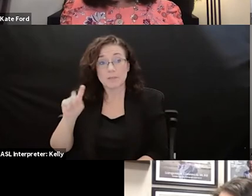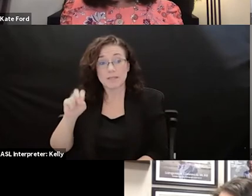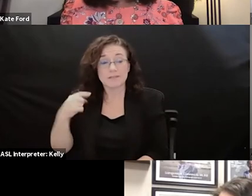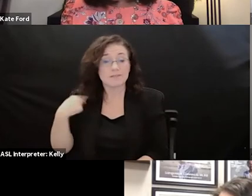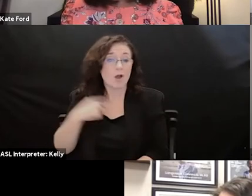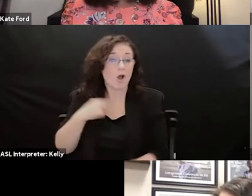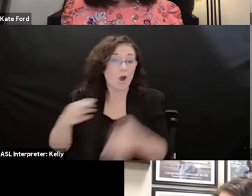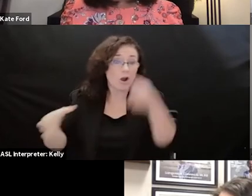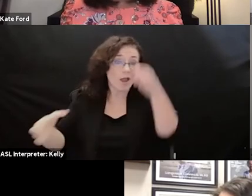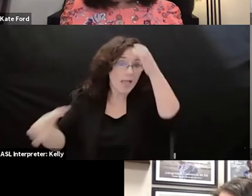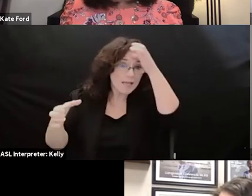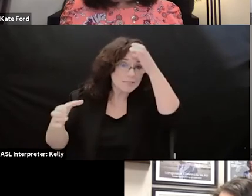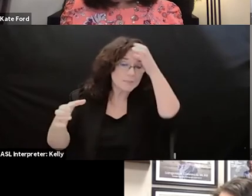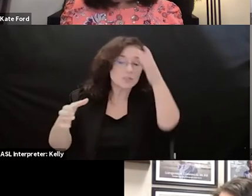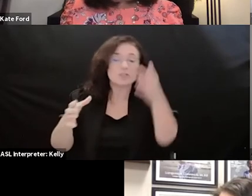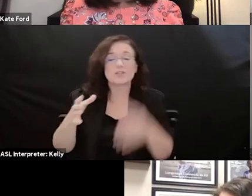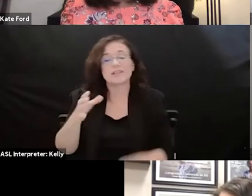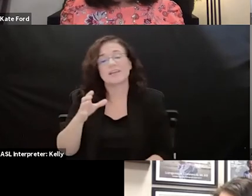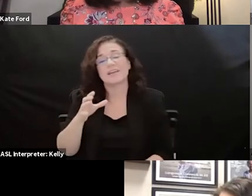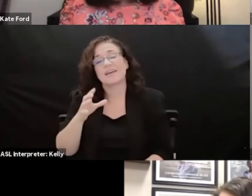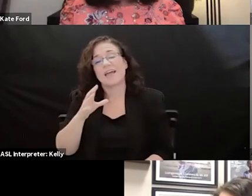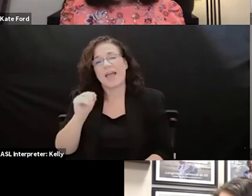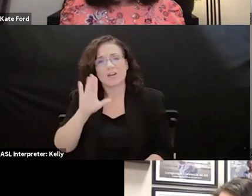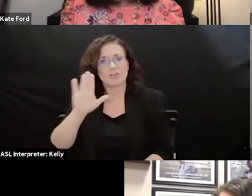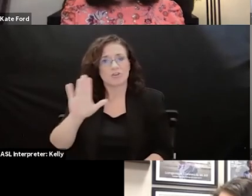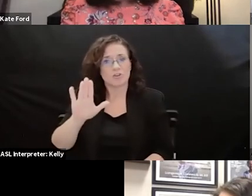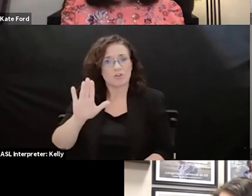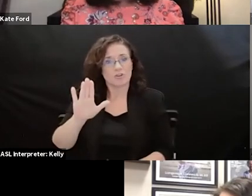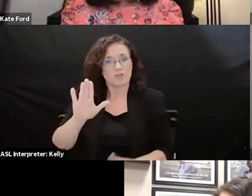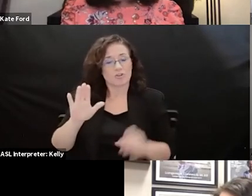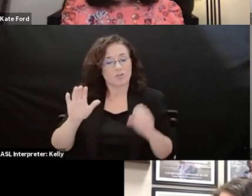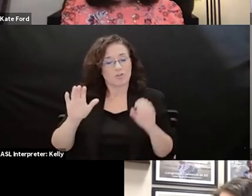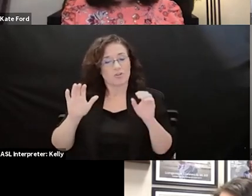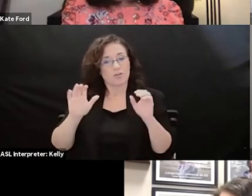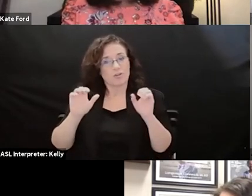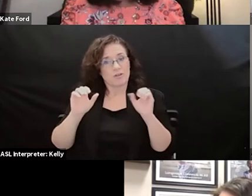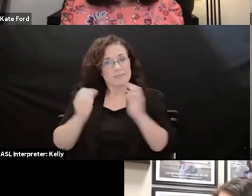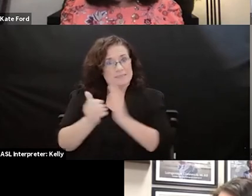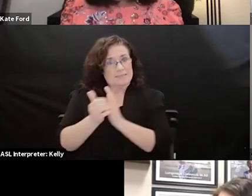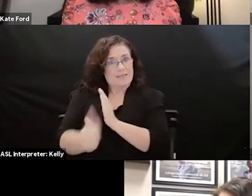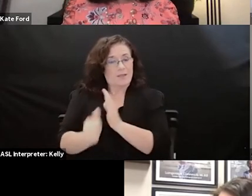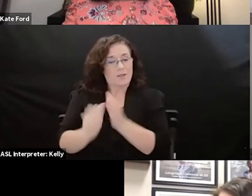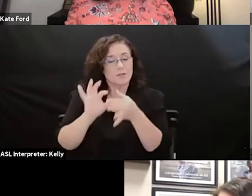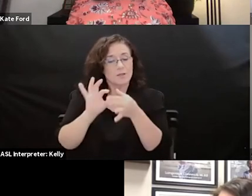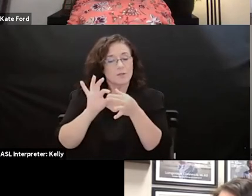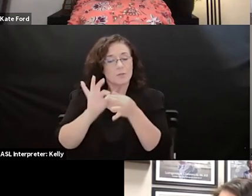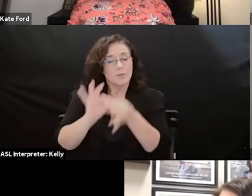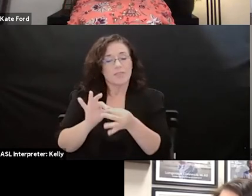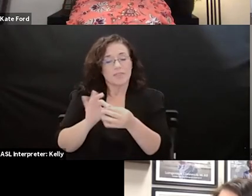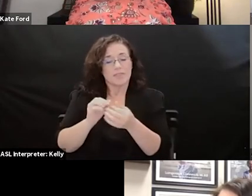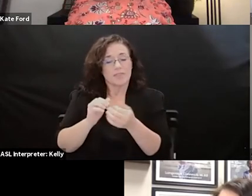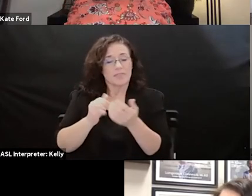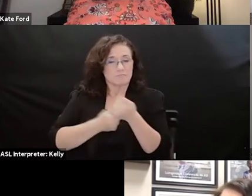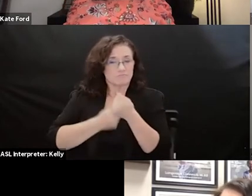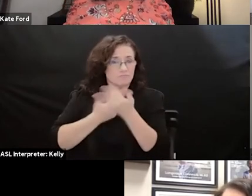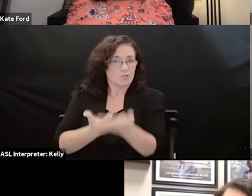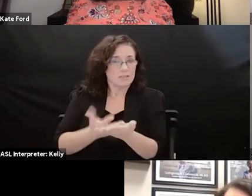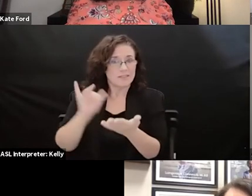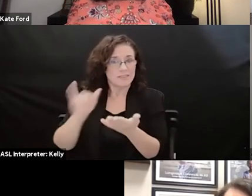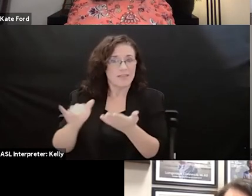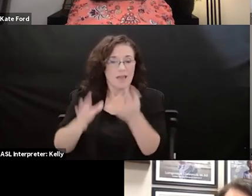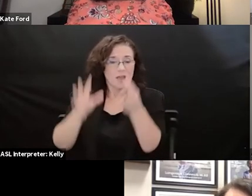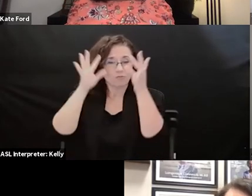and her ability to express these um desires so perfectly to introduce this